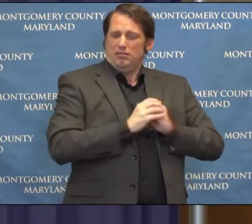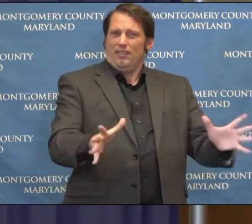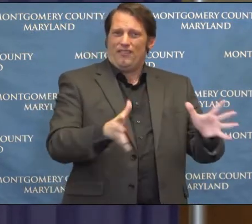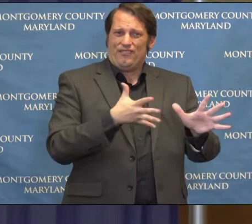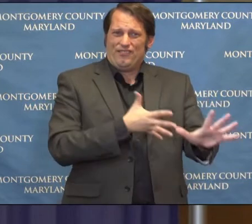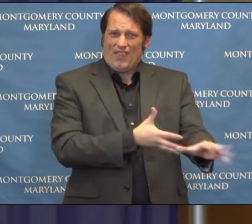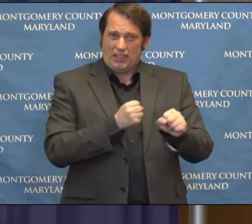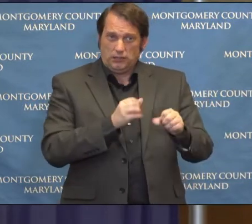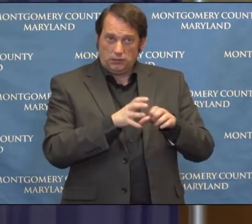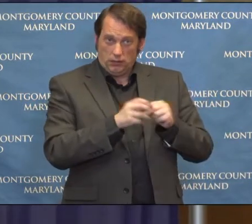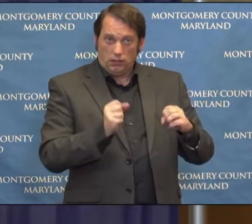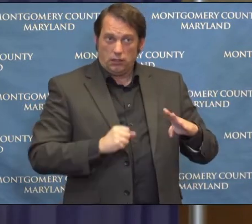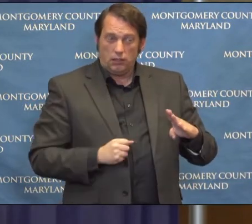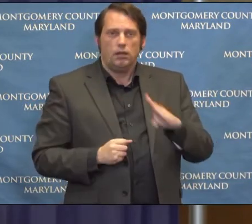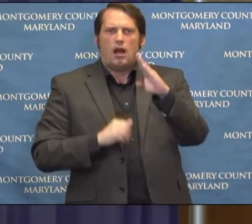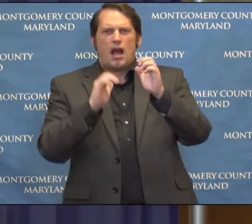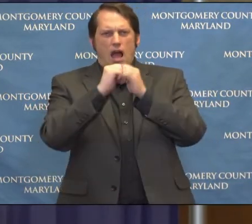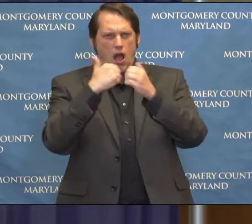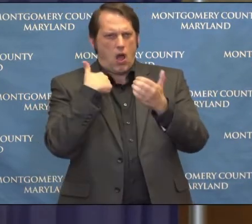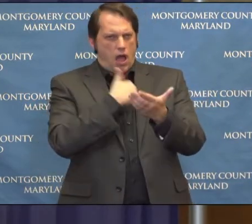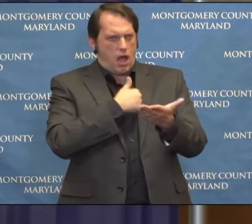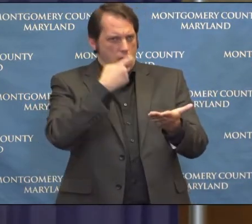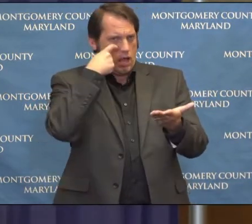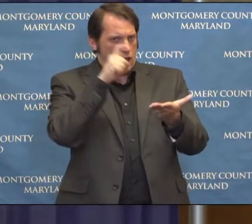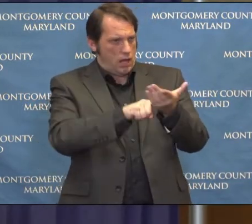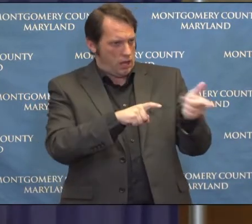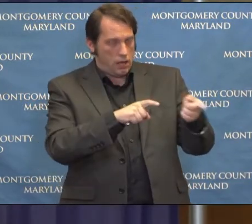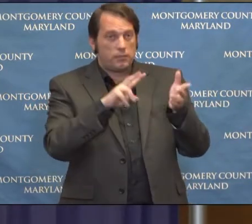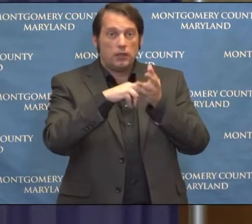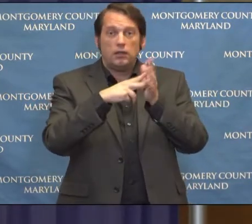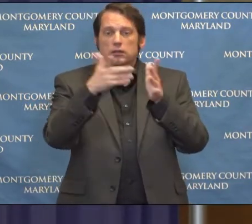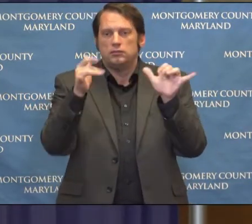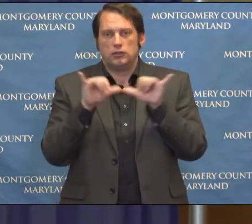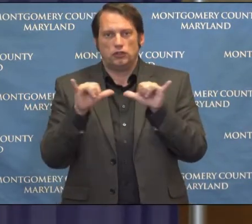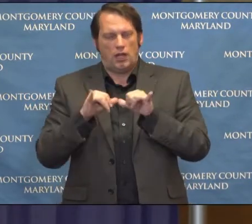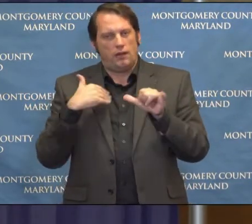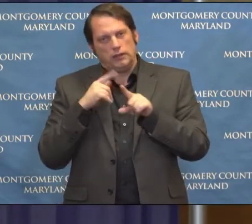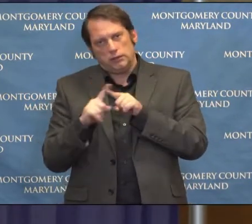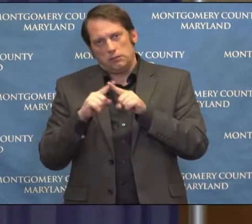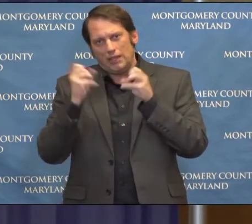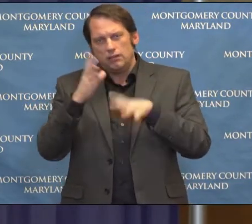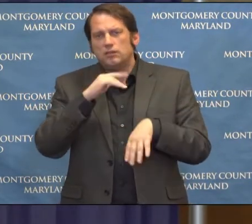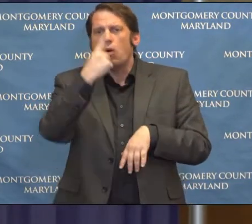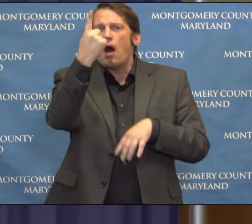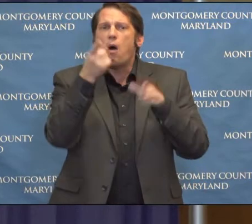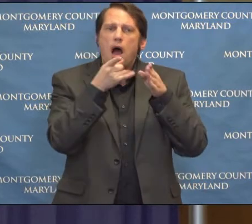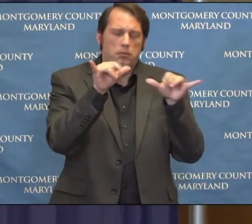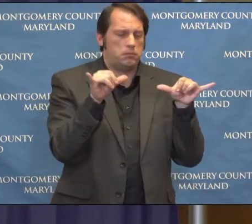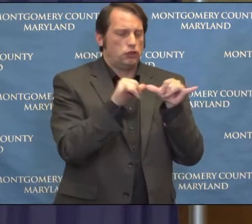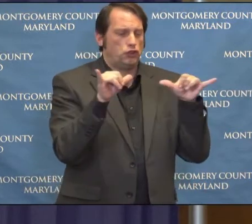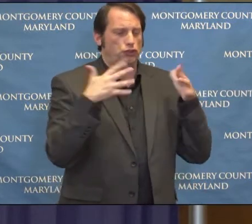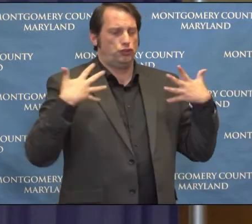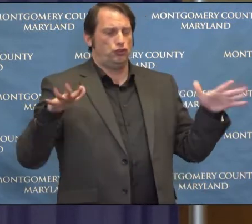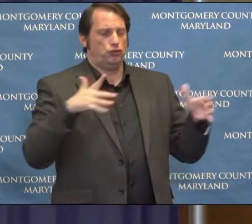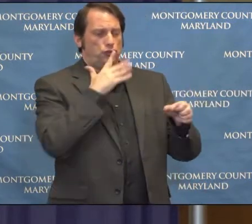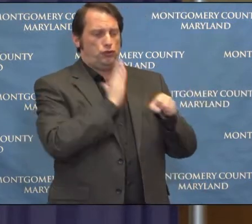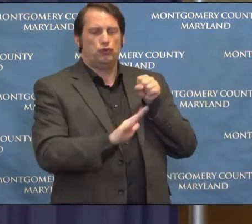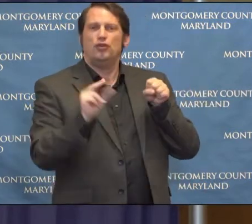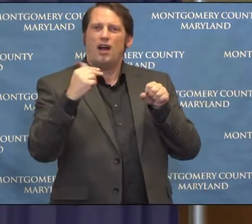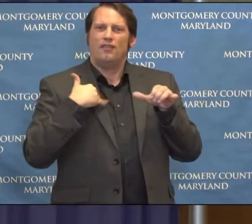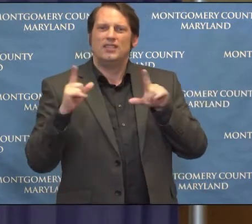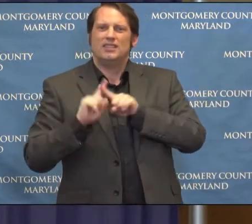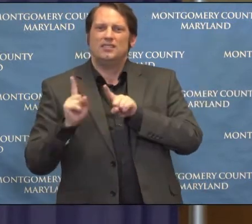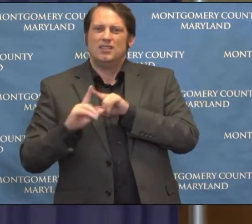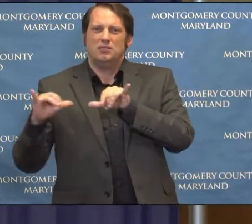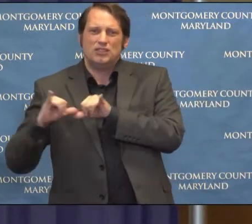multiple data points. We just can't say today was the worst day. We've got to track that out a while and see. And what I want to emphasize to people at home